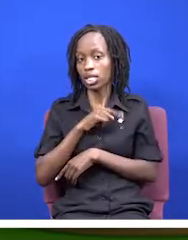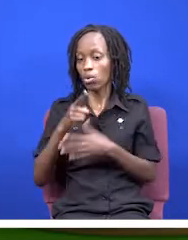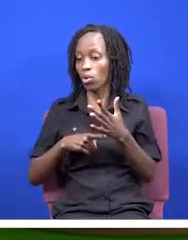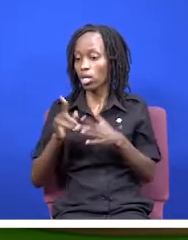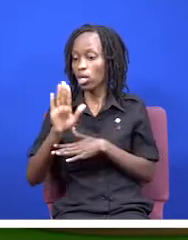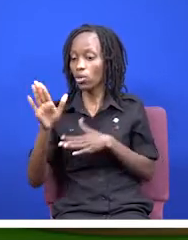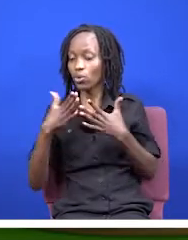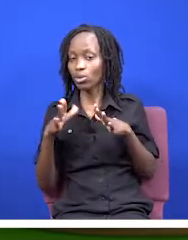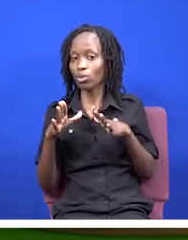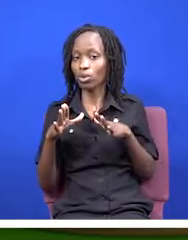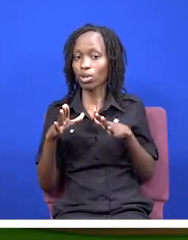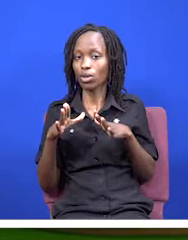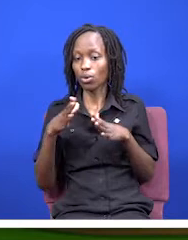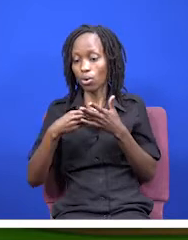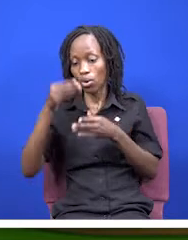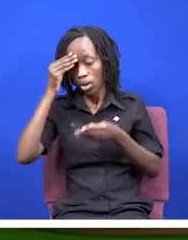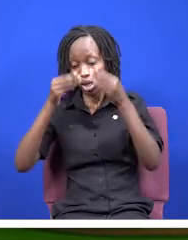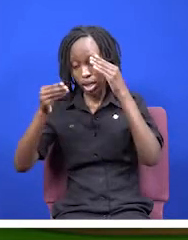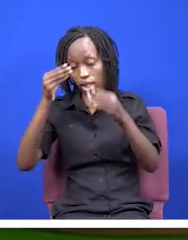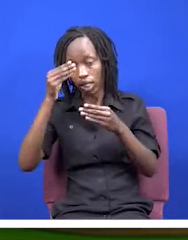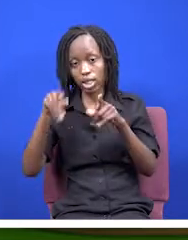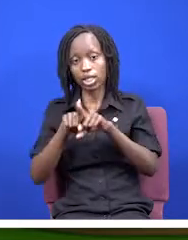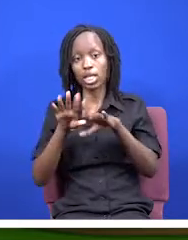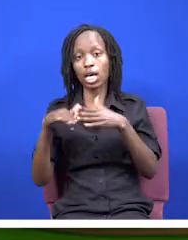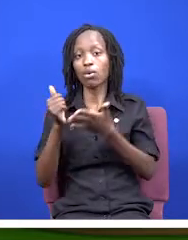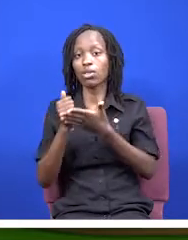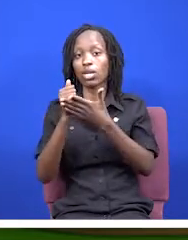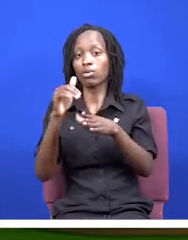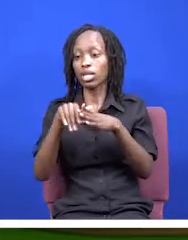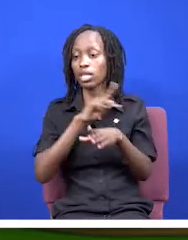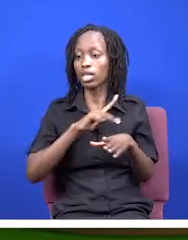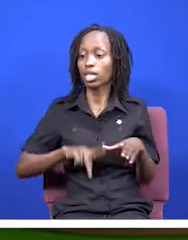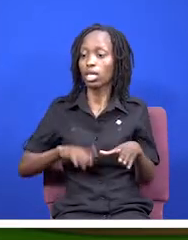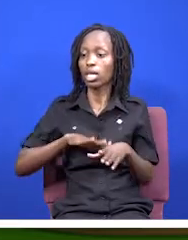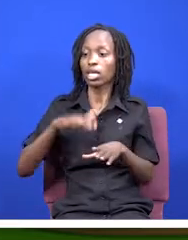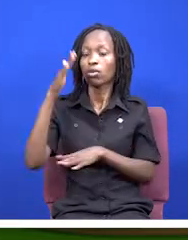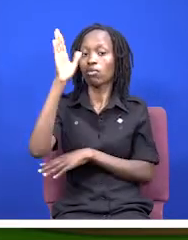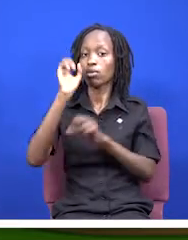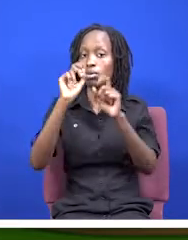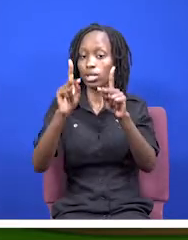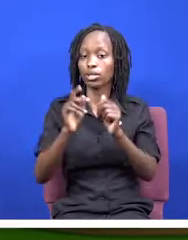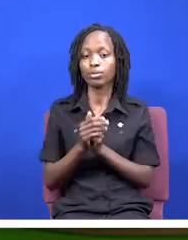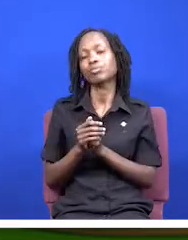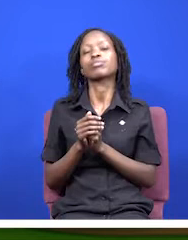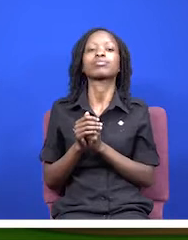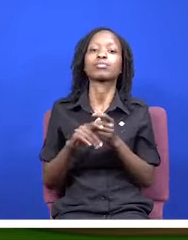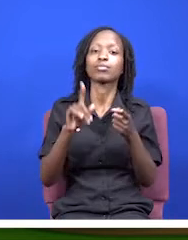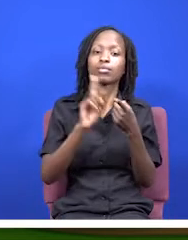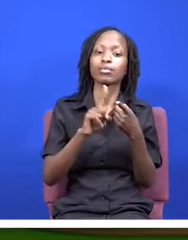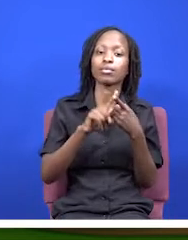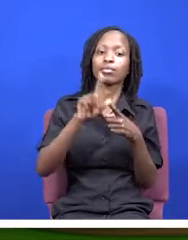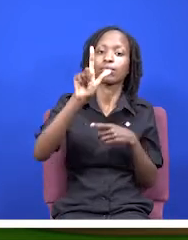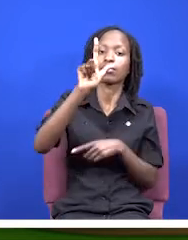what those people were learning and how they helped in the kingdom of God. All right? So we